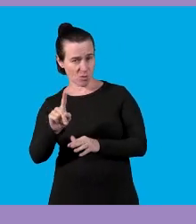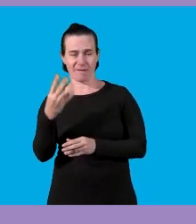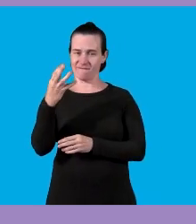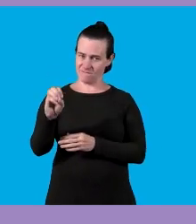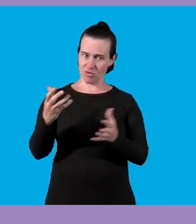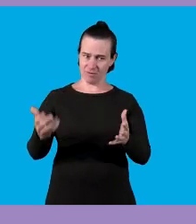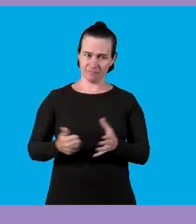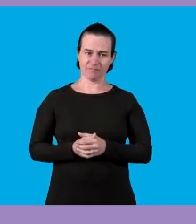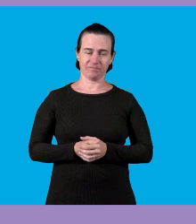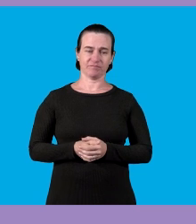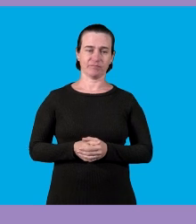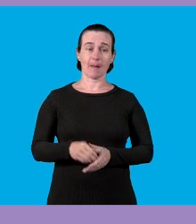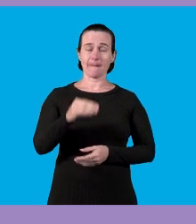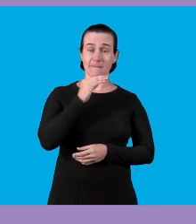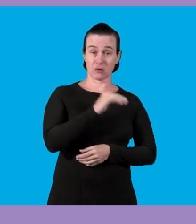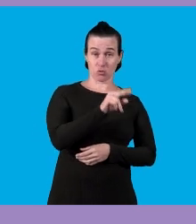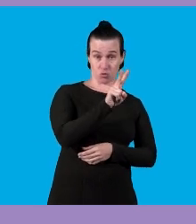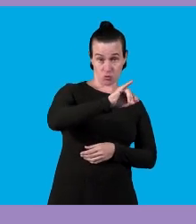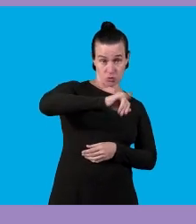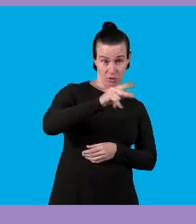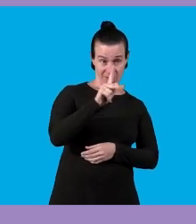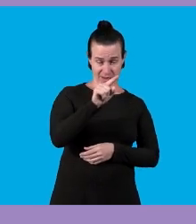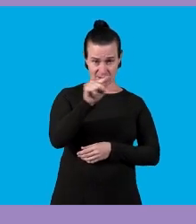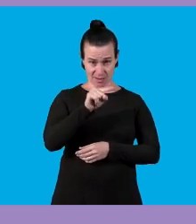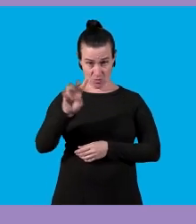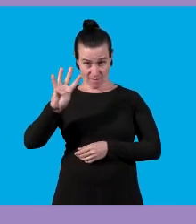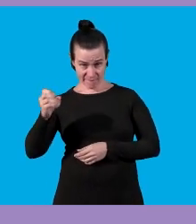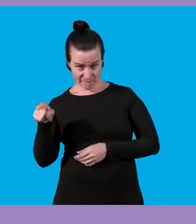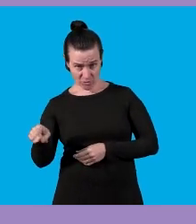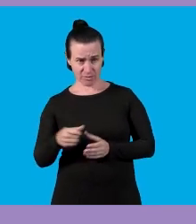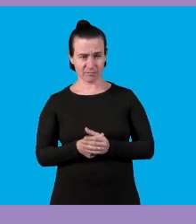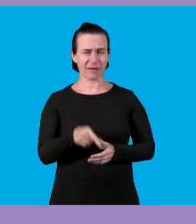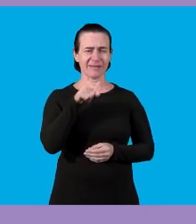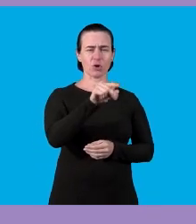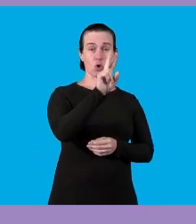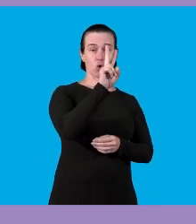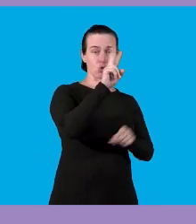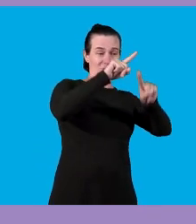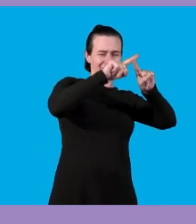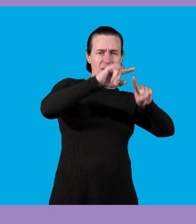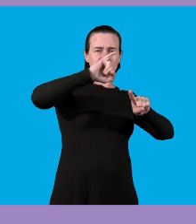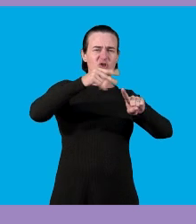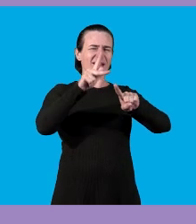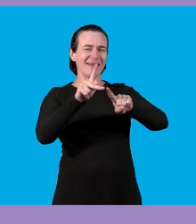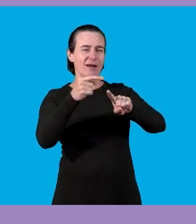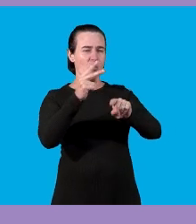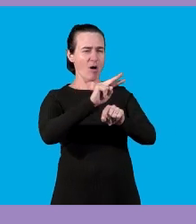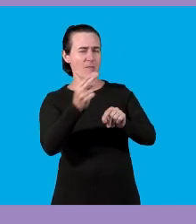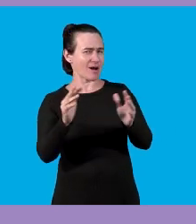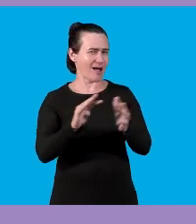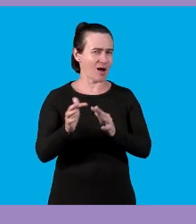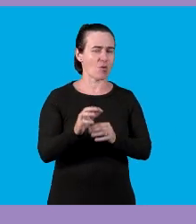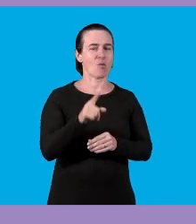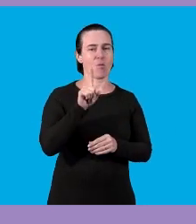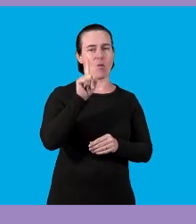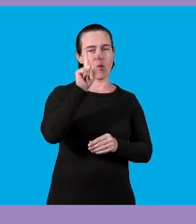18 is 40. And therefore, if 2jk equals to 40 and the multiplicative inverse of 2